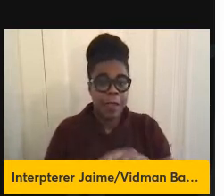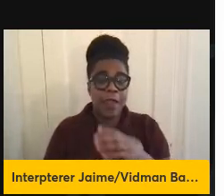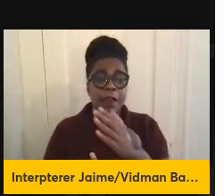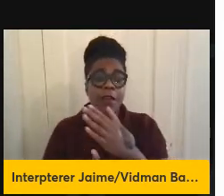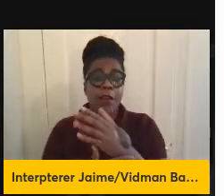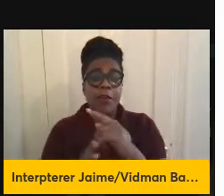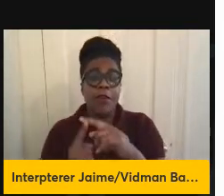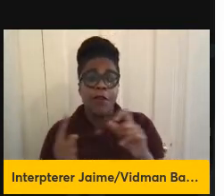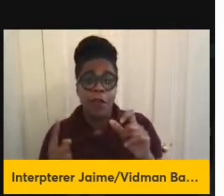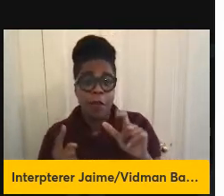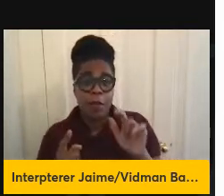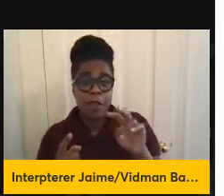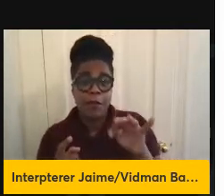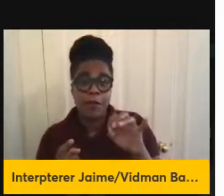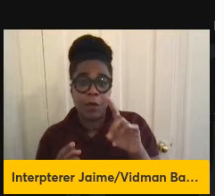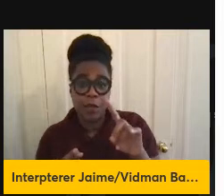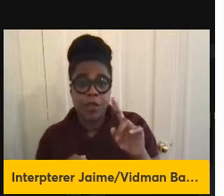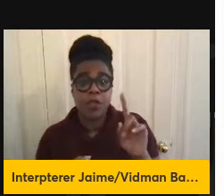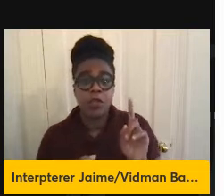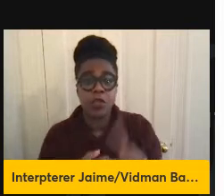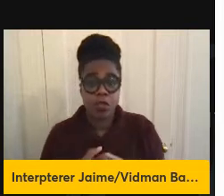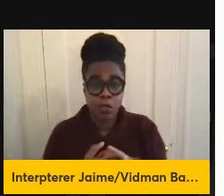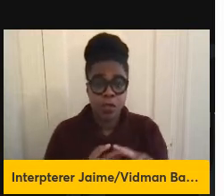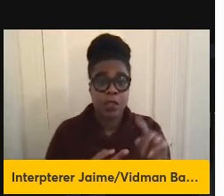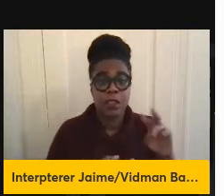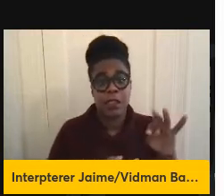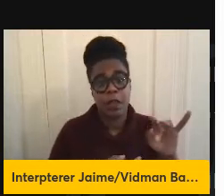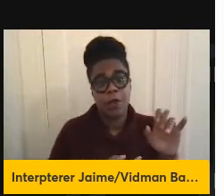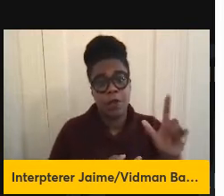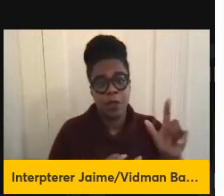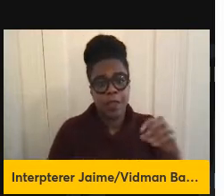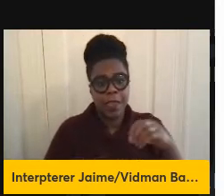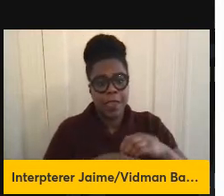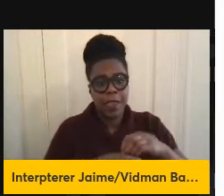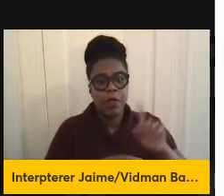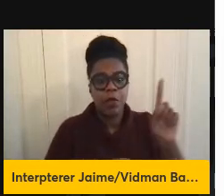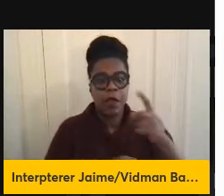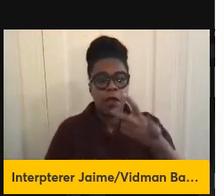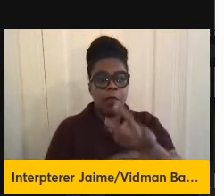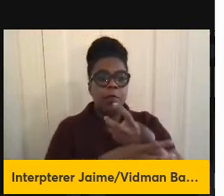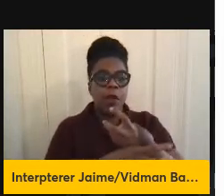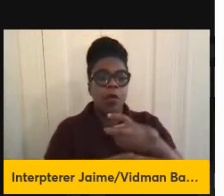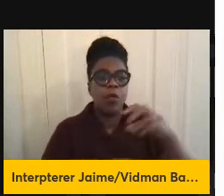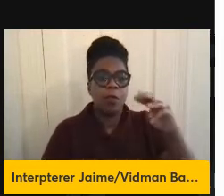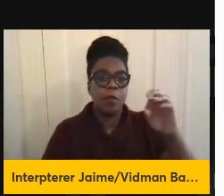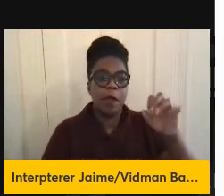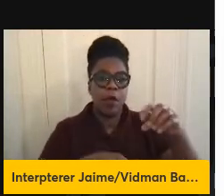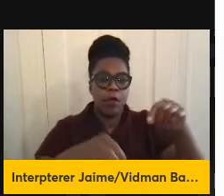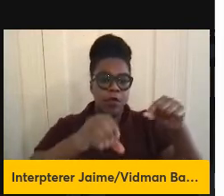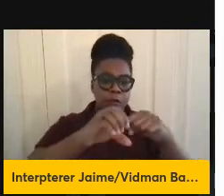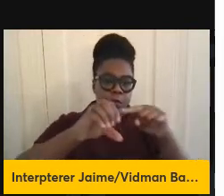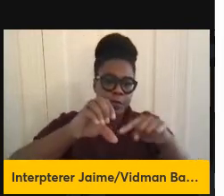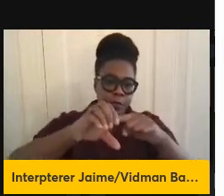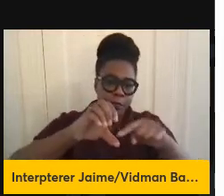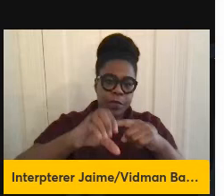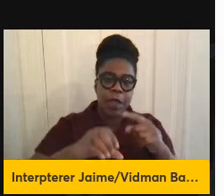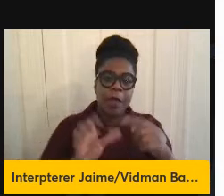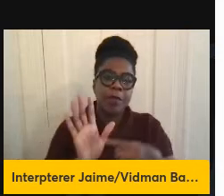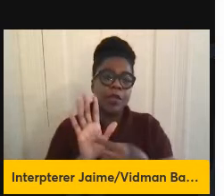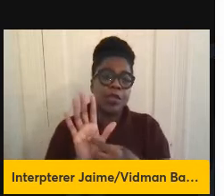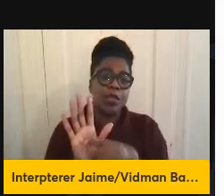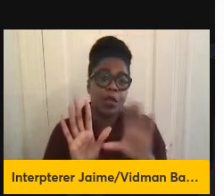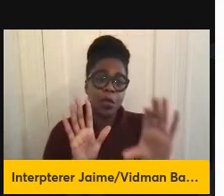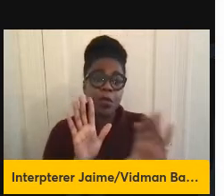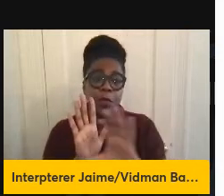lymphoid organ to the survival niche, which is predominantly in the bone marrow. So I'm going to show you a very basic depiction of